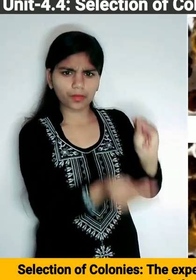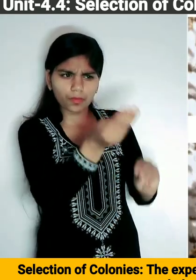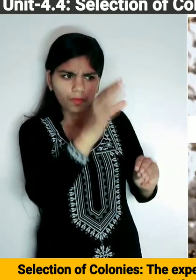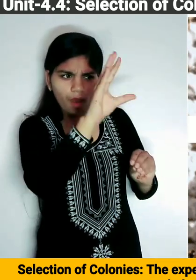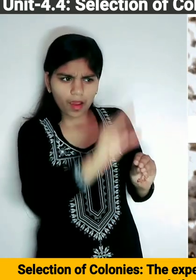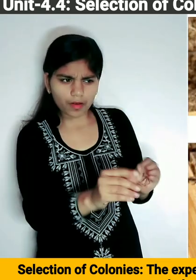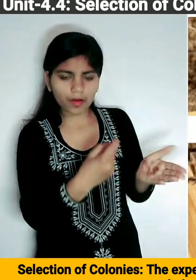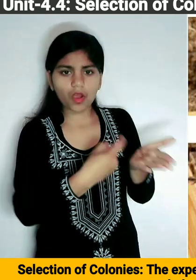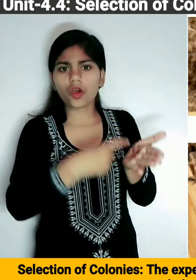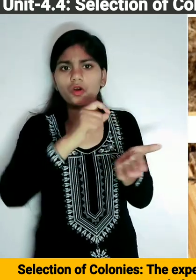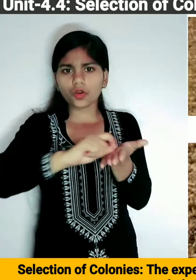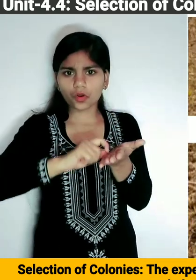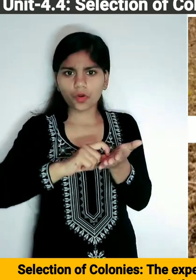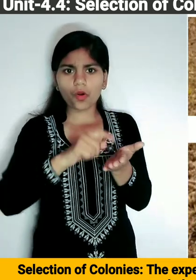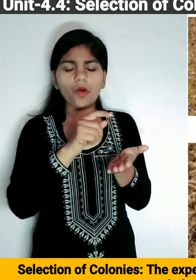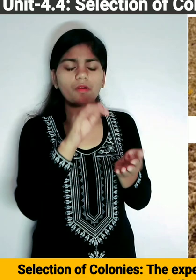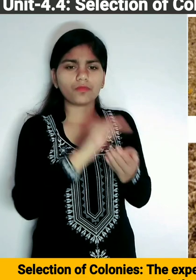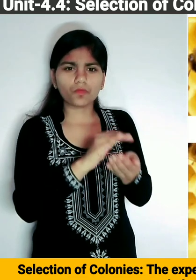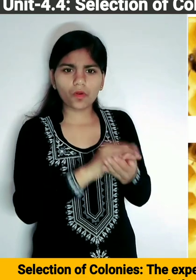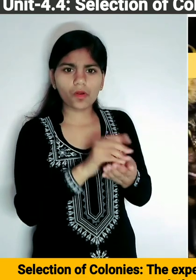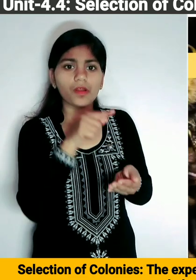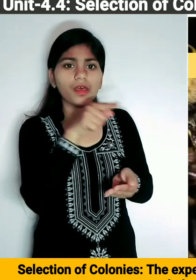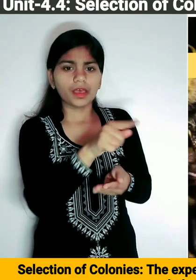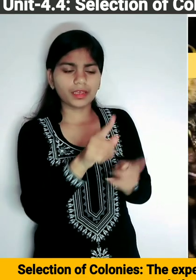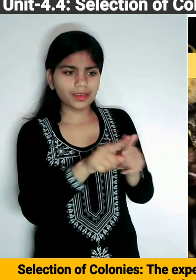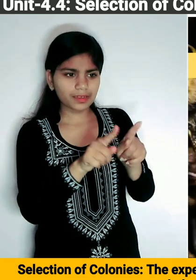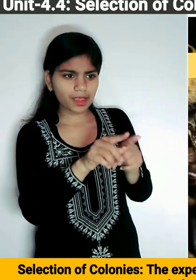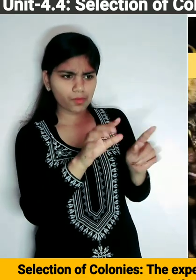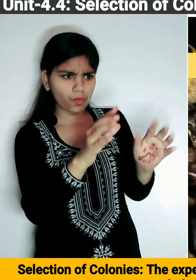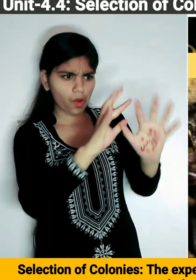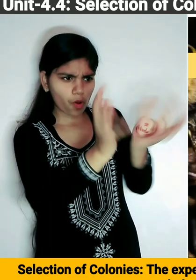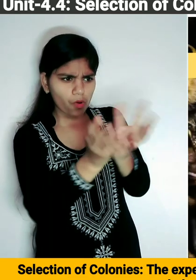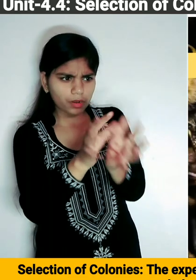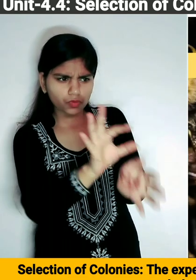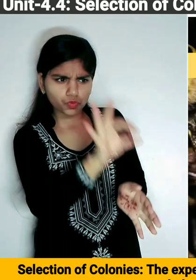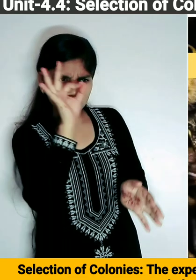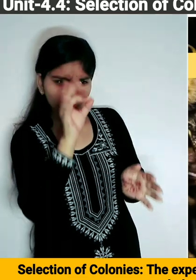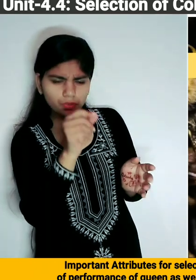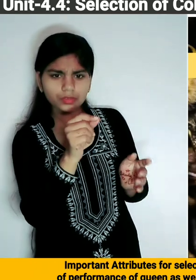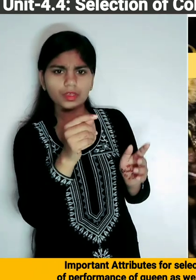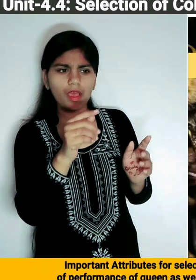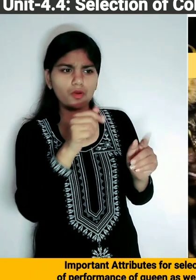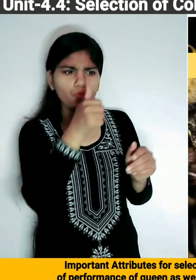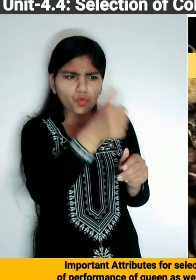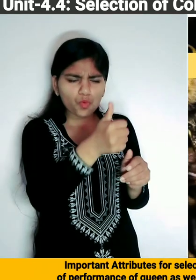beekeeper helped in making right selection of colonies.